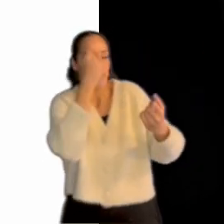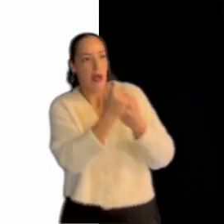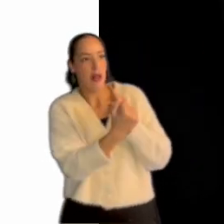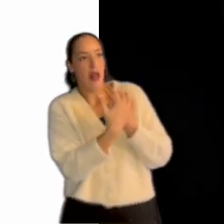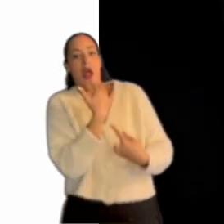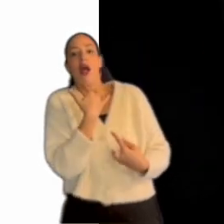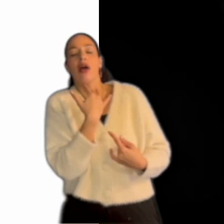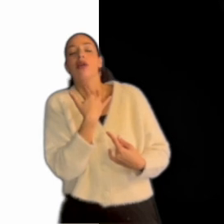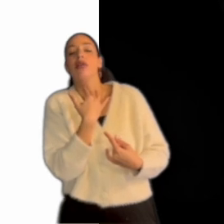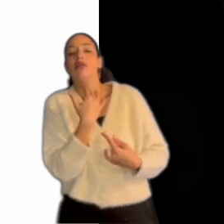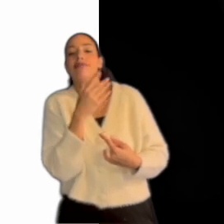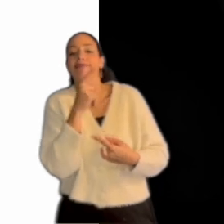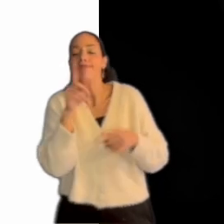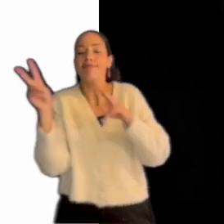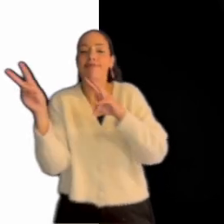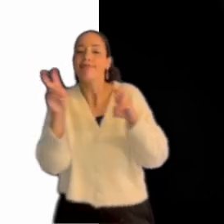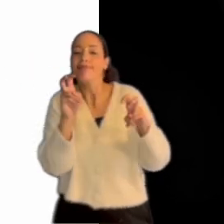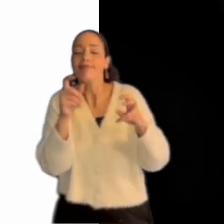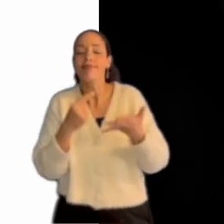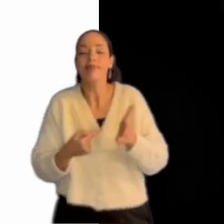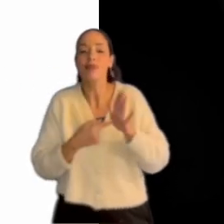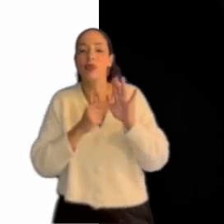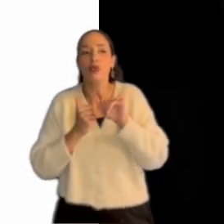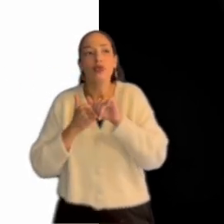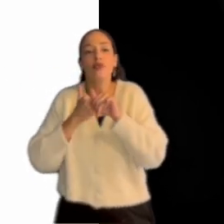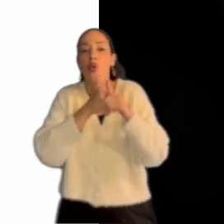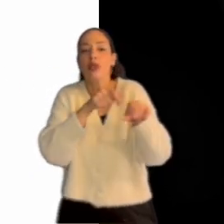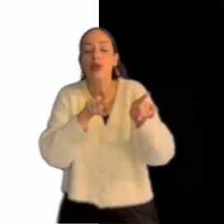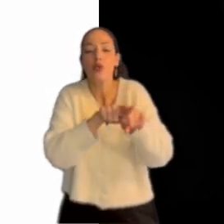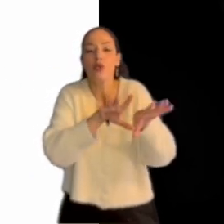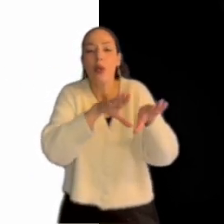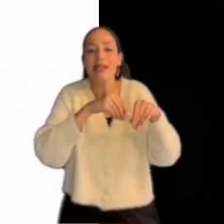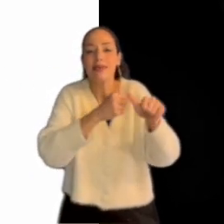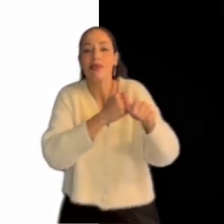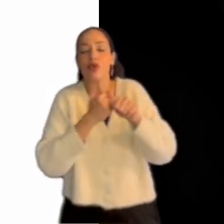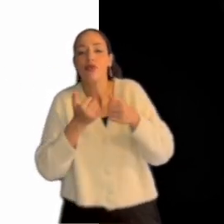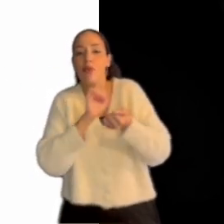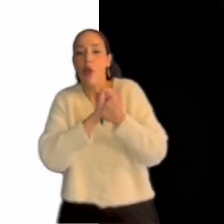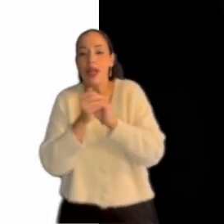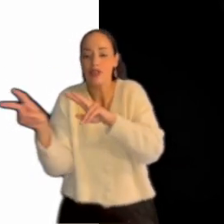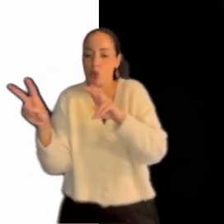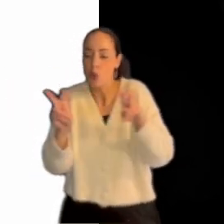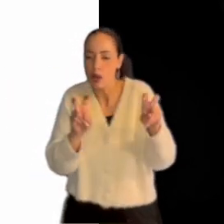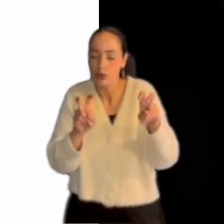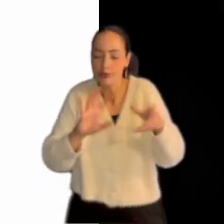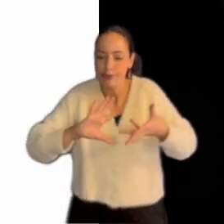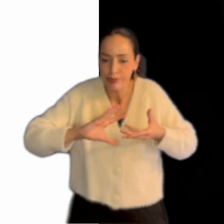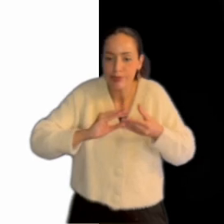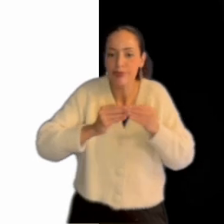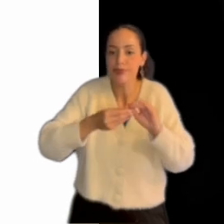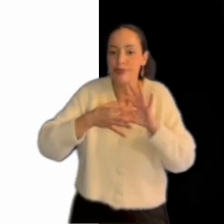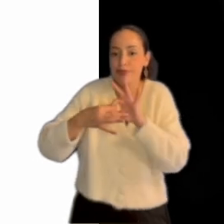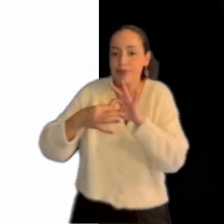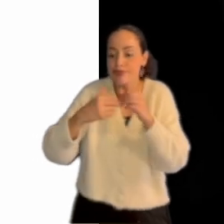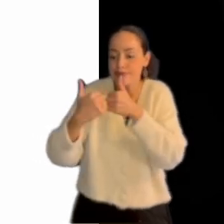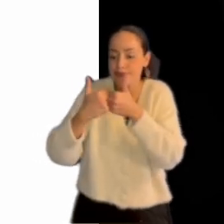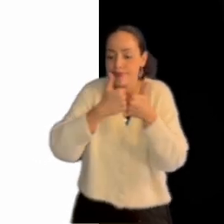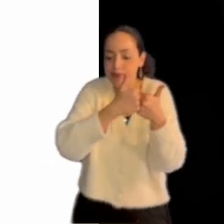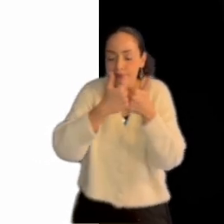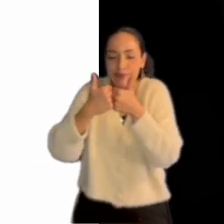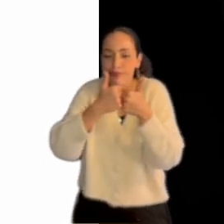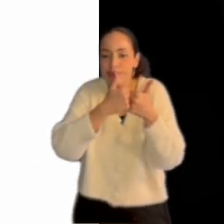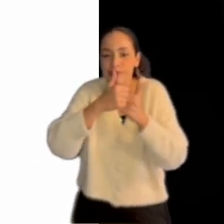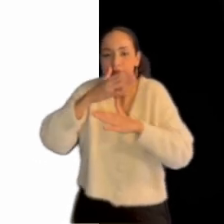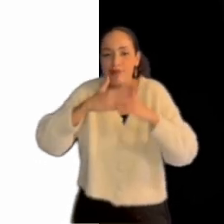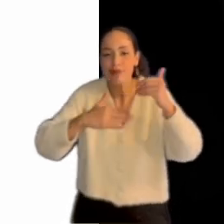colleagues. Creating connections, forming alliances and building solidarity provide an effective antidote to the effects of trauma. In much